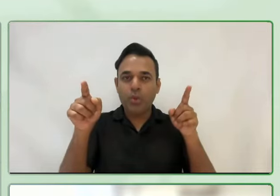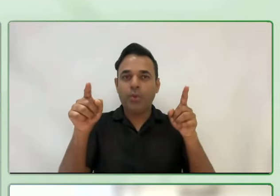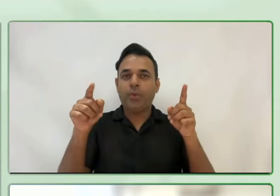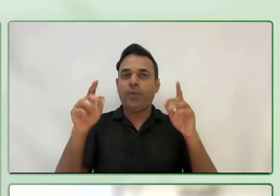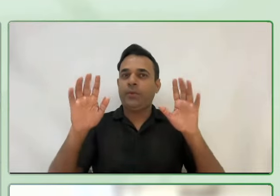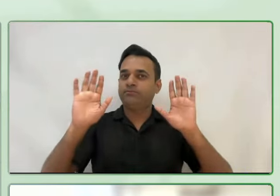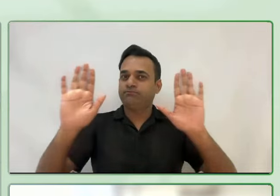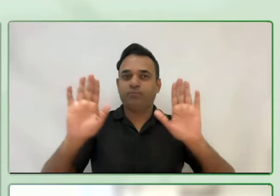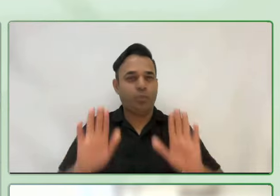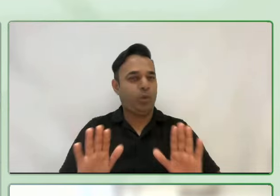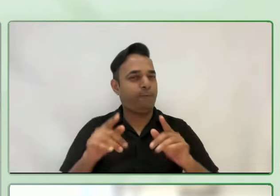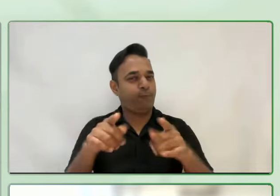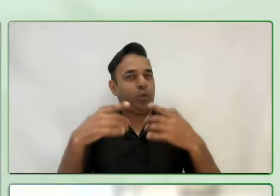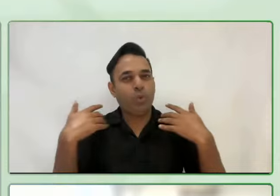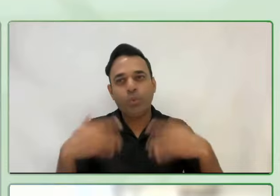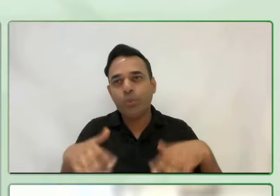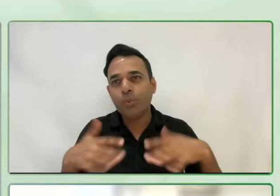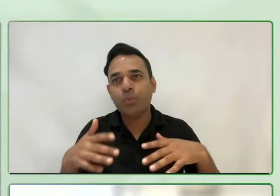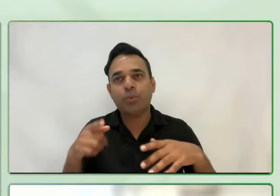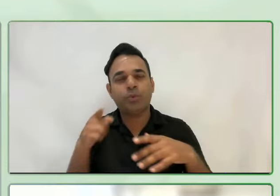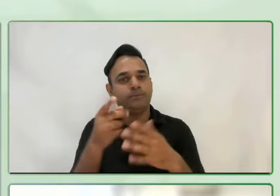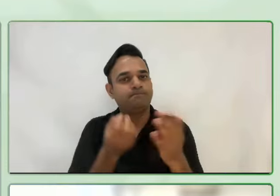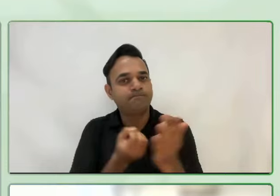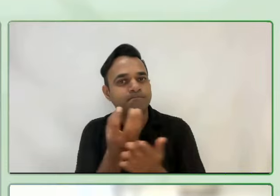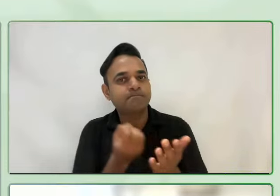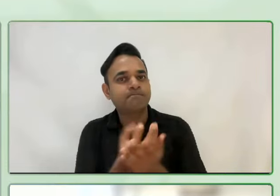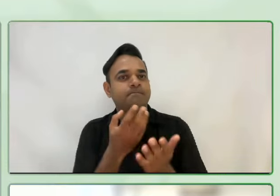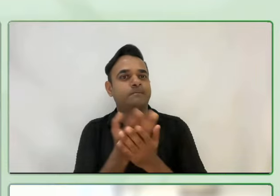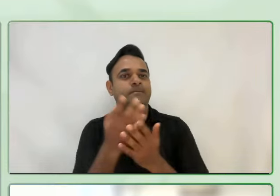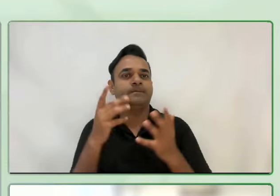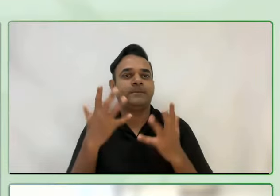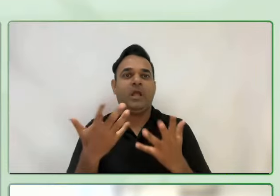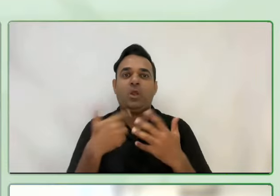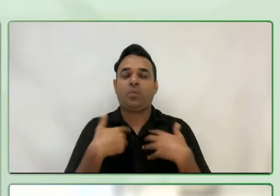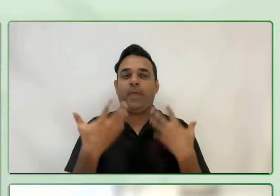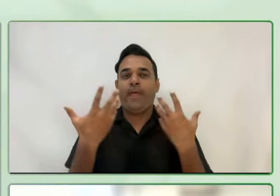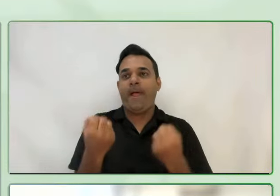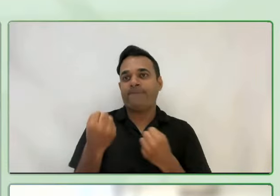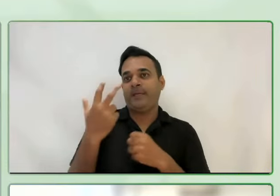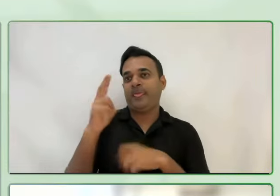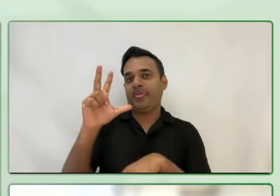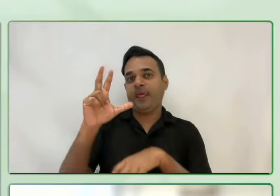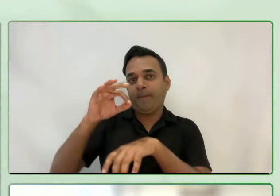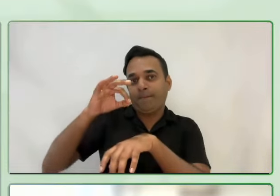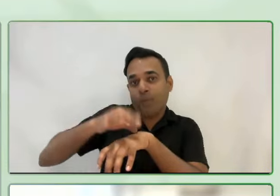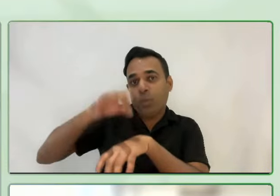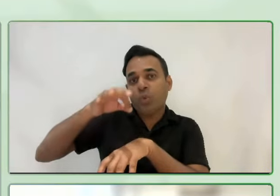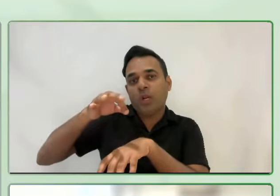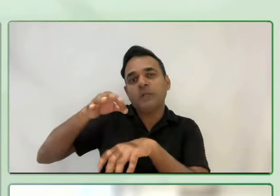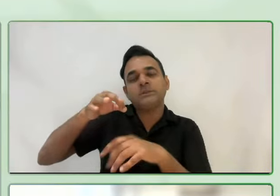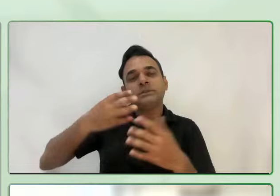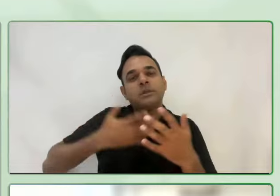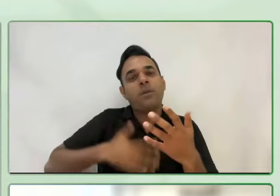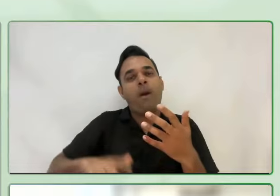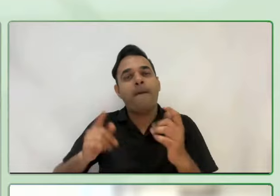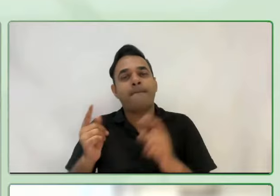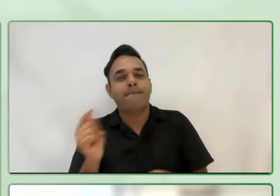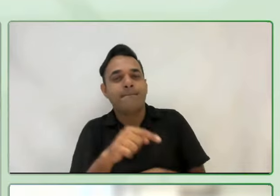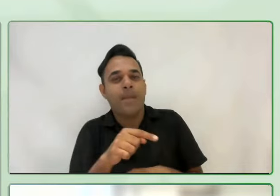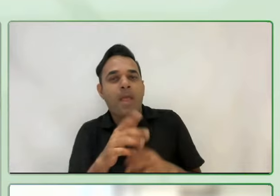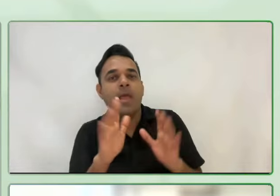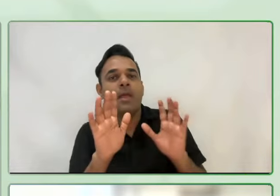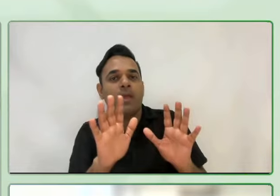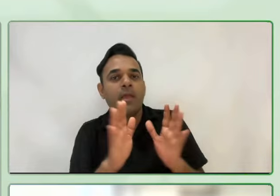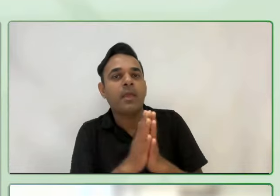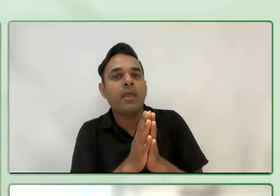organizations, we're not recommending that they take responsibility for adjustment management. Because, of course, they need to, whoever